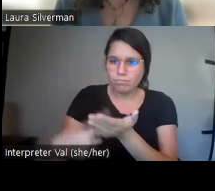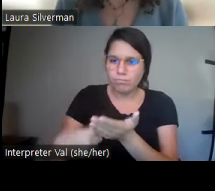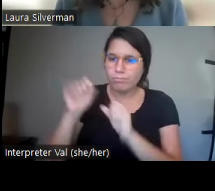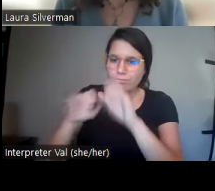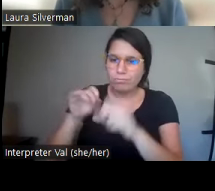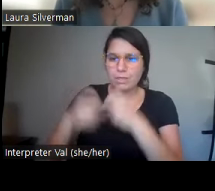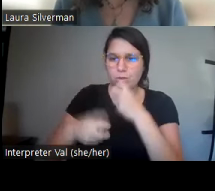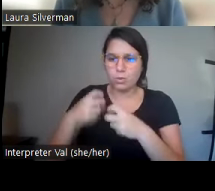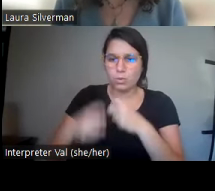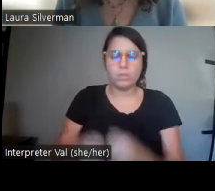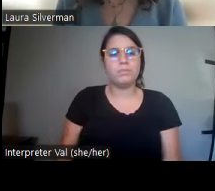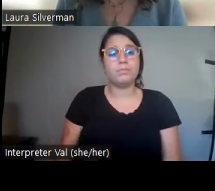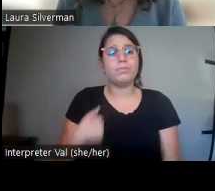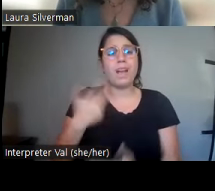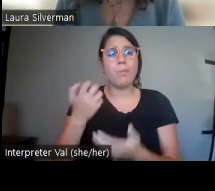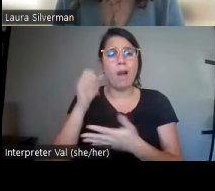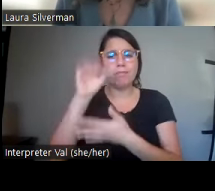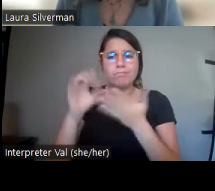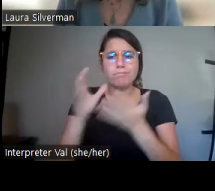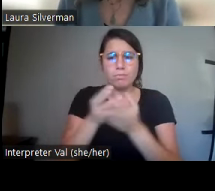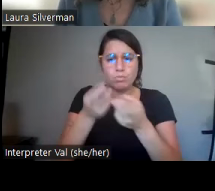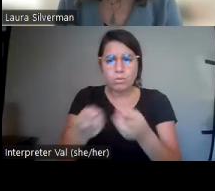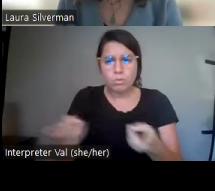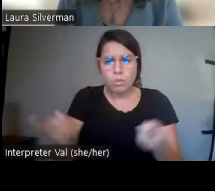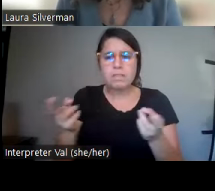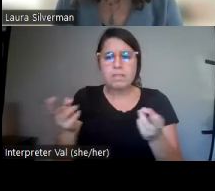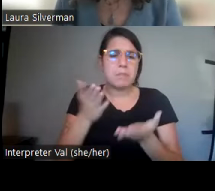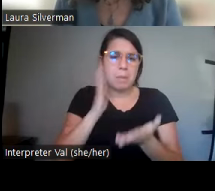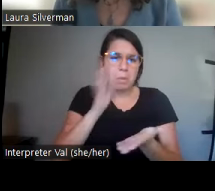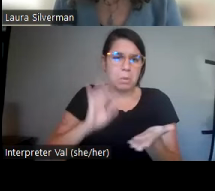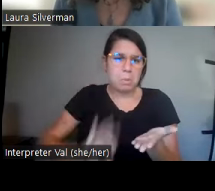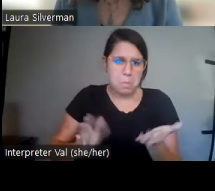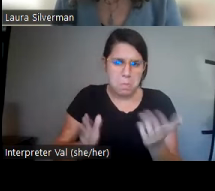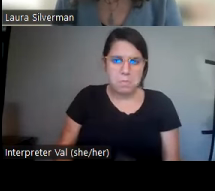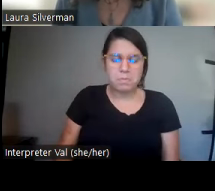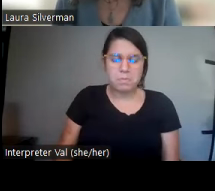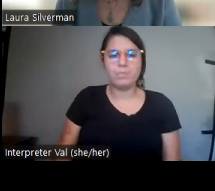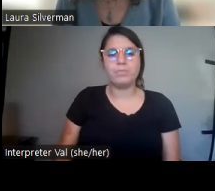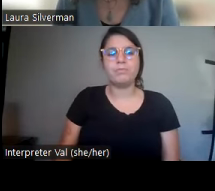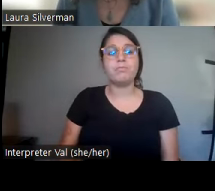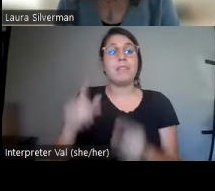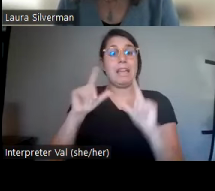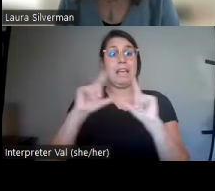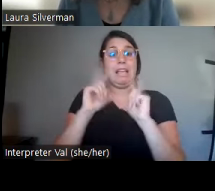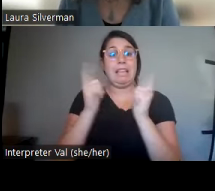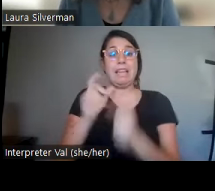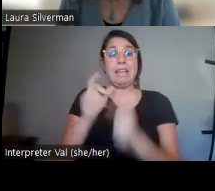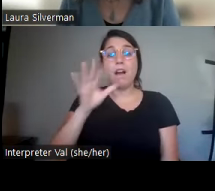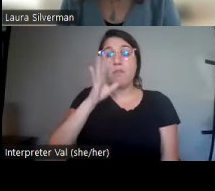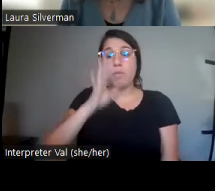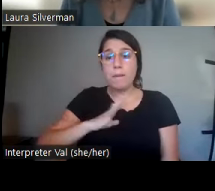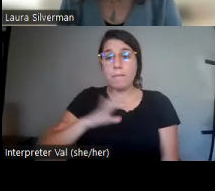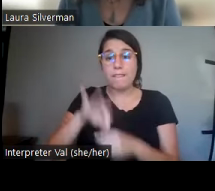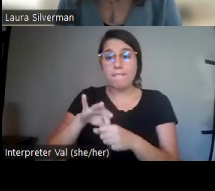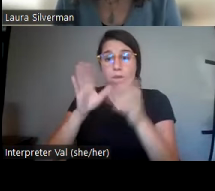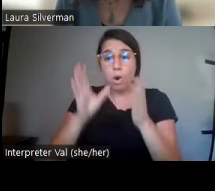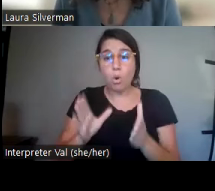quickly go through a couple of resources that may be helpful. So the League of Women Voters has a website called